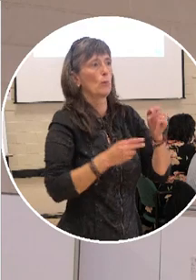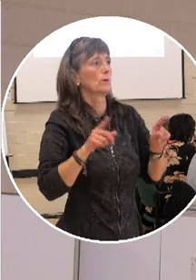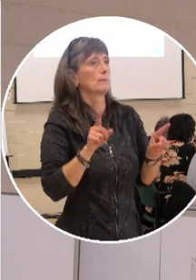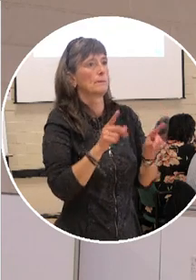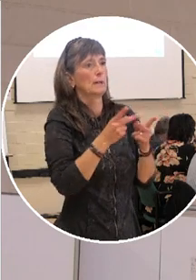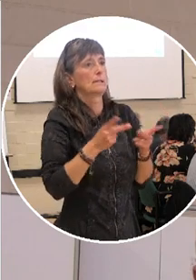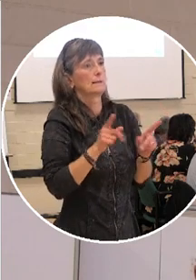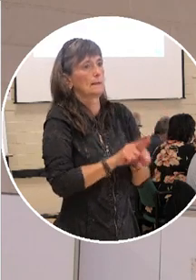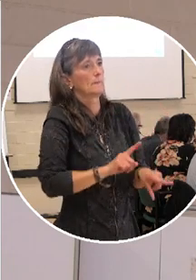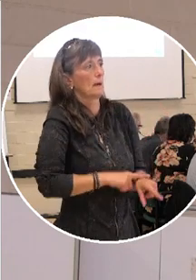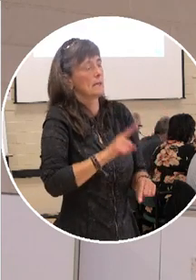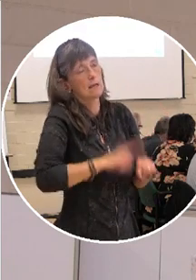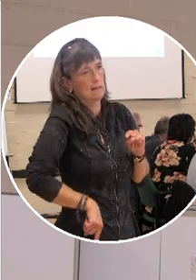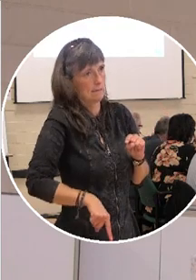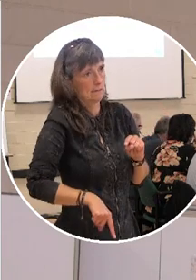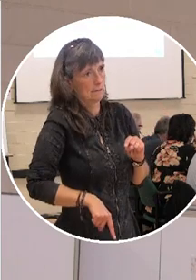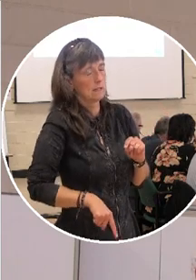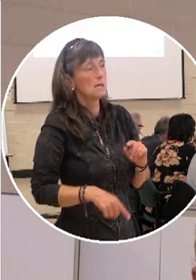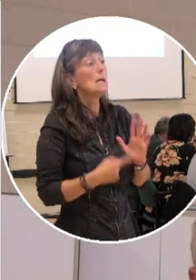For example,